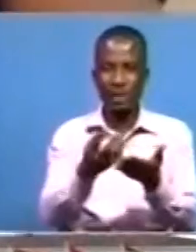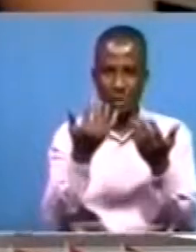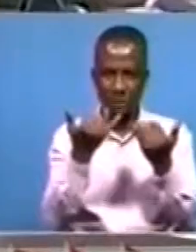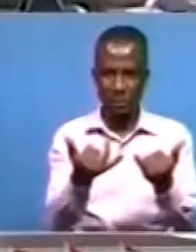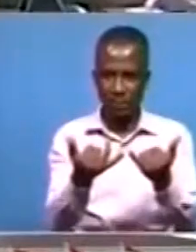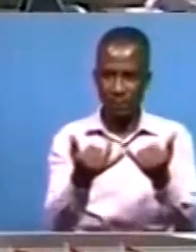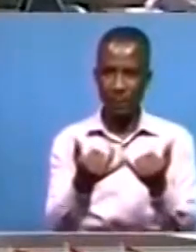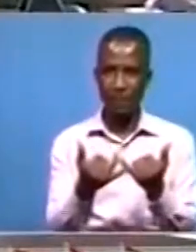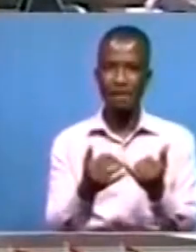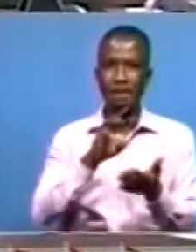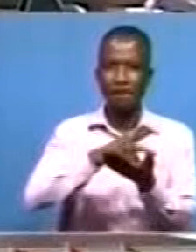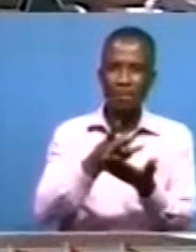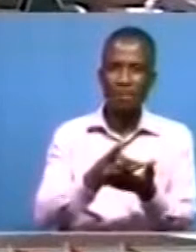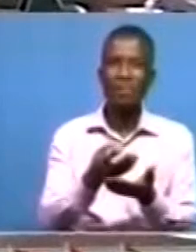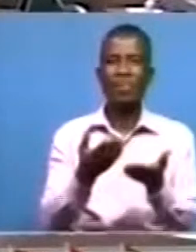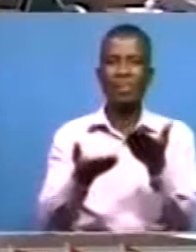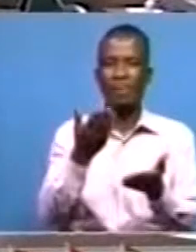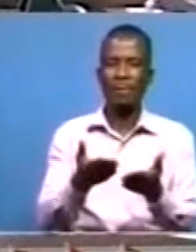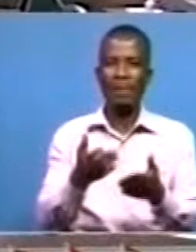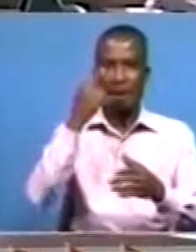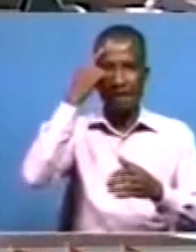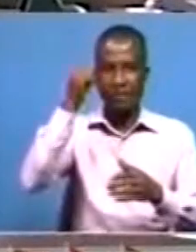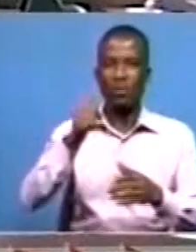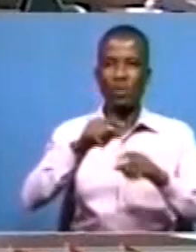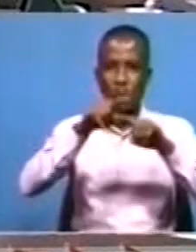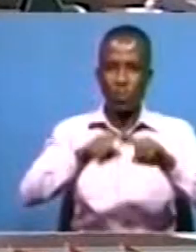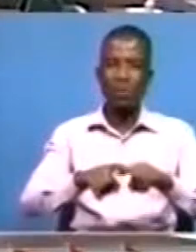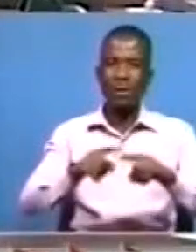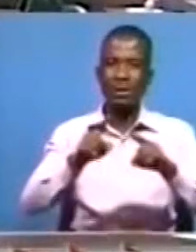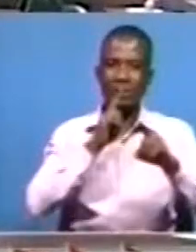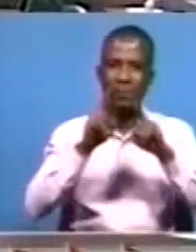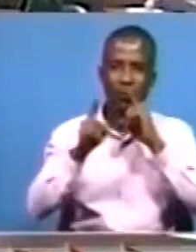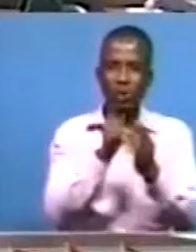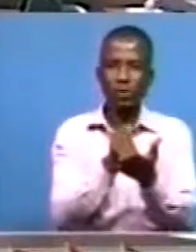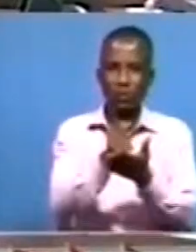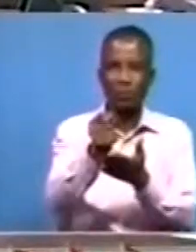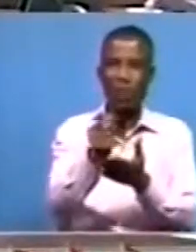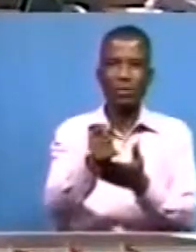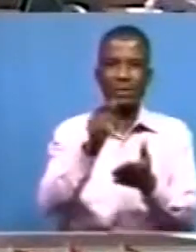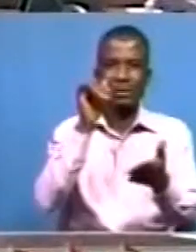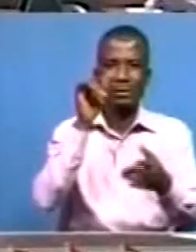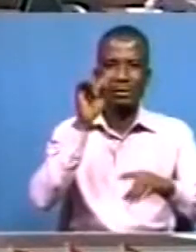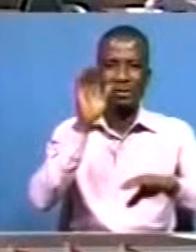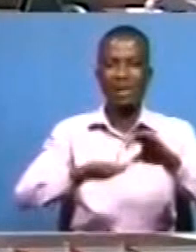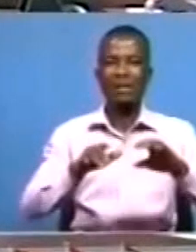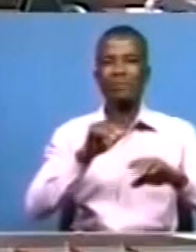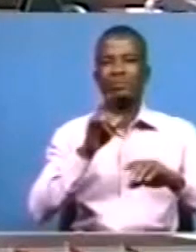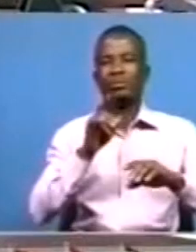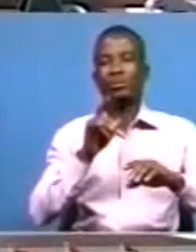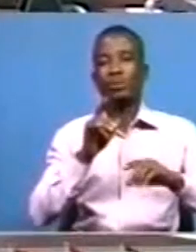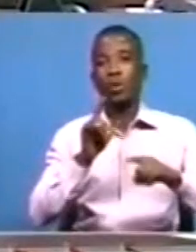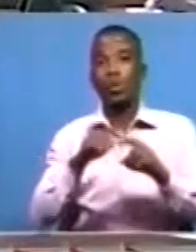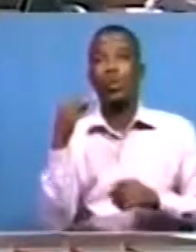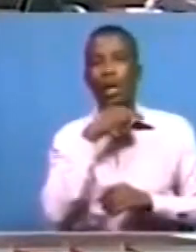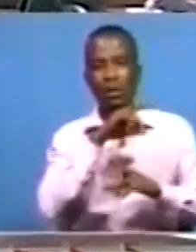witness may be an adverse witness precisely because he insists on telling the truth rather than commit perjury in support of the fabricated story of